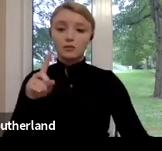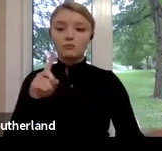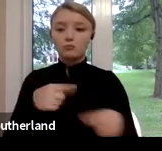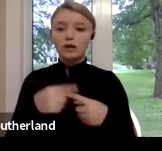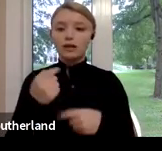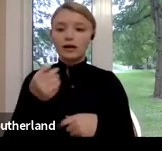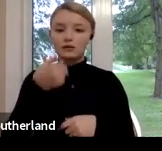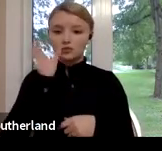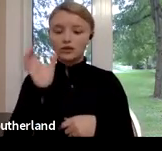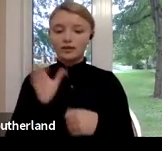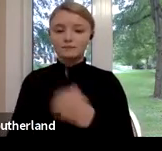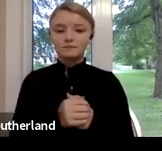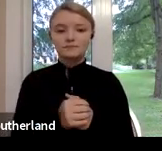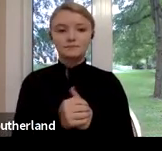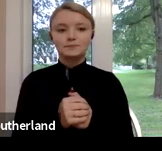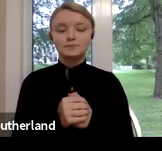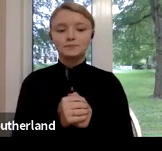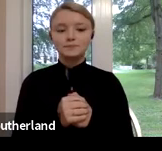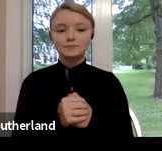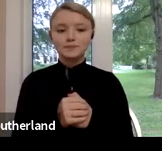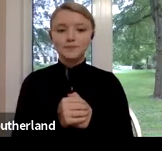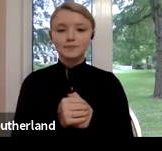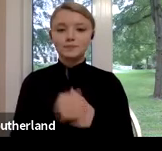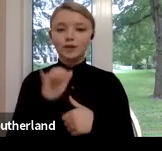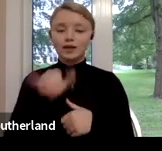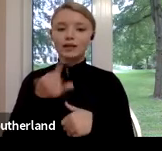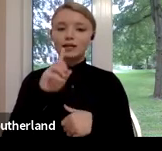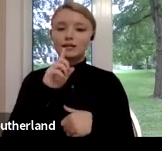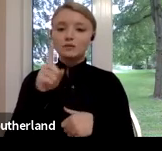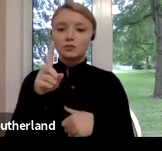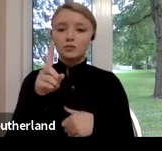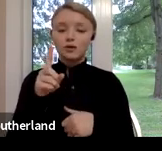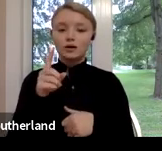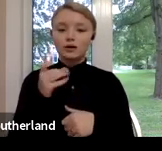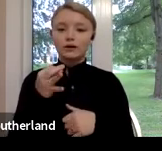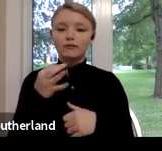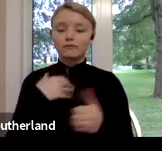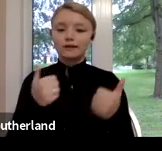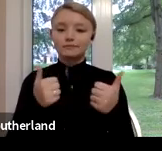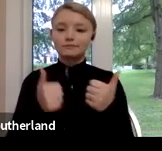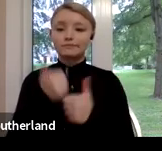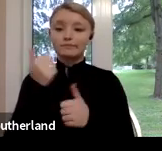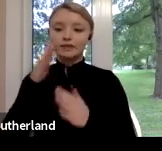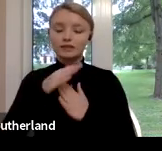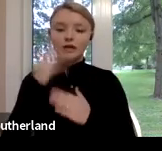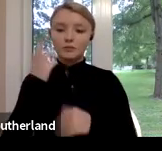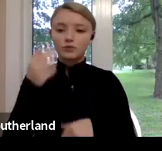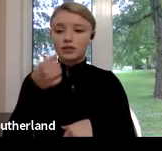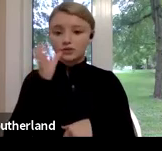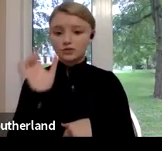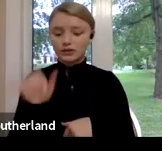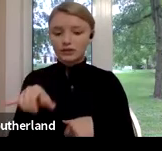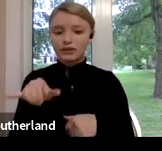board. So that is one of my big reasons I drink that. And then